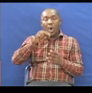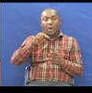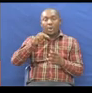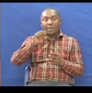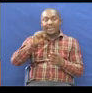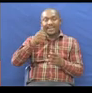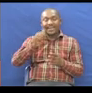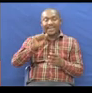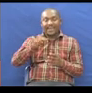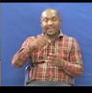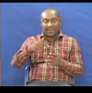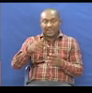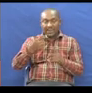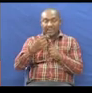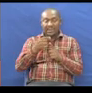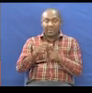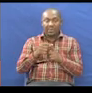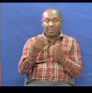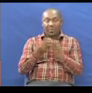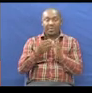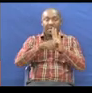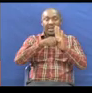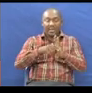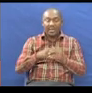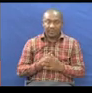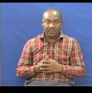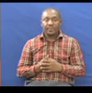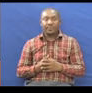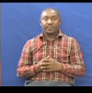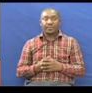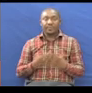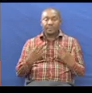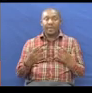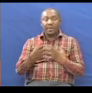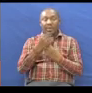term and the constant term, you can have the first term, which bears x squared,